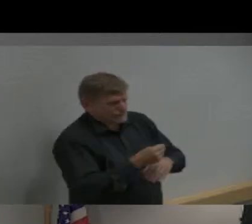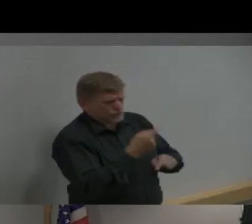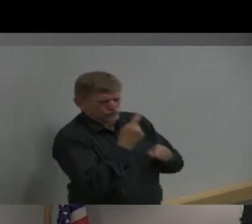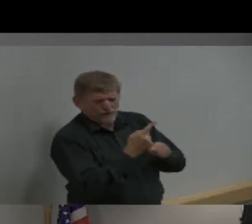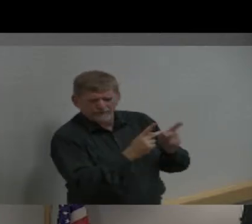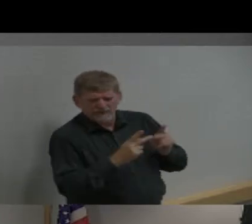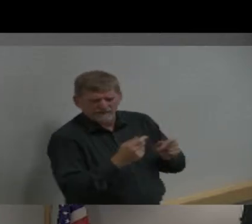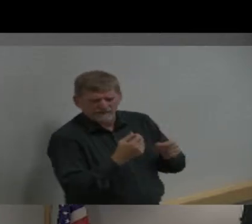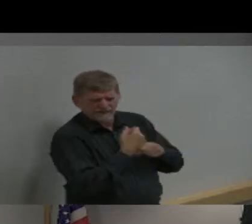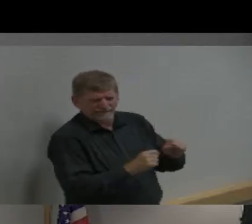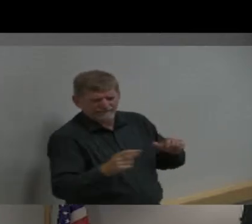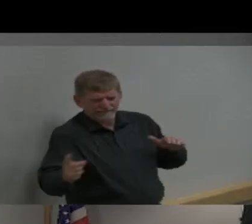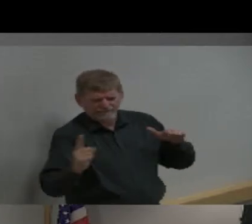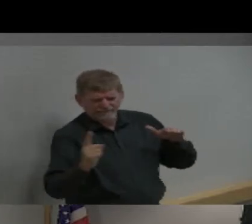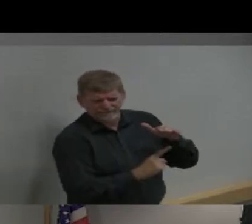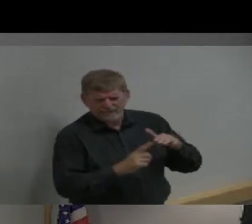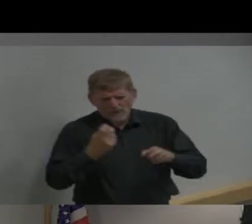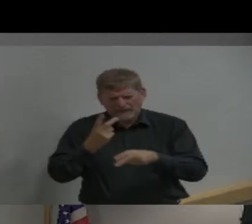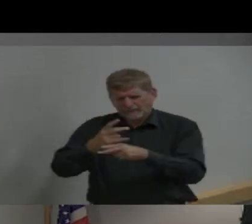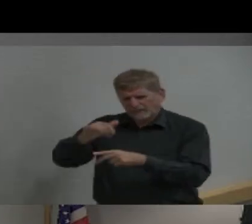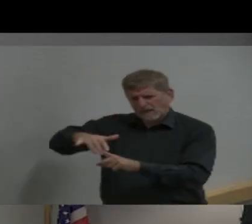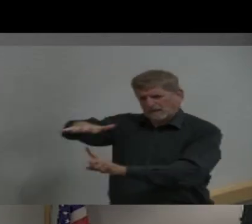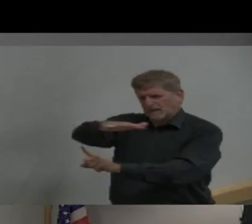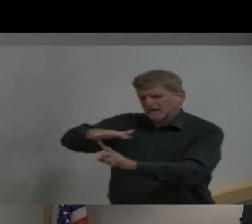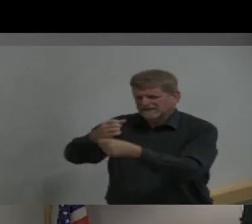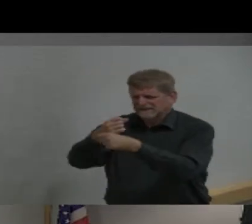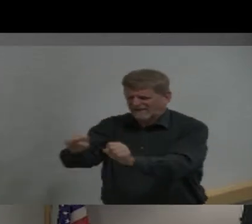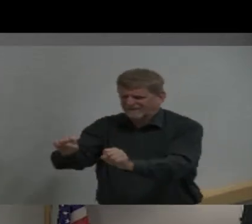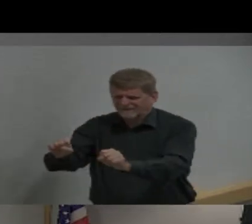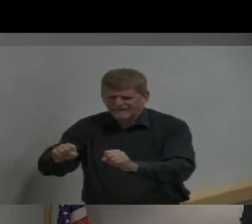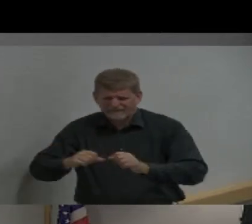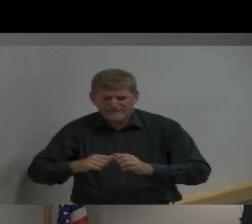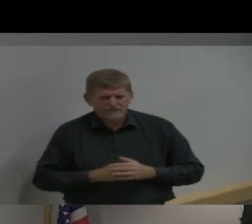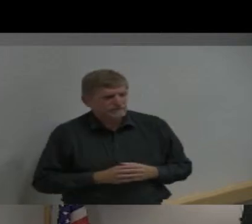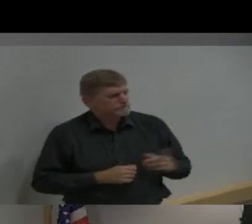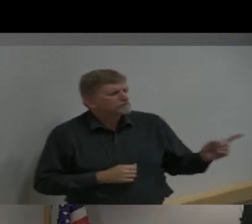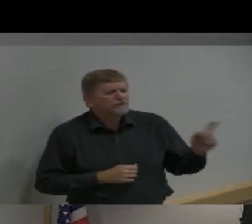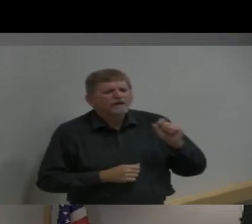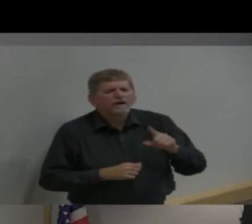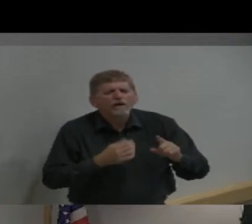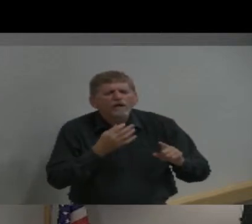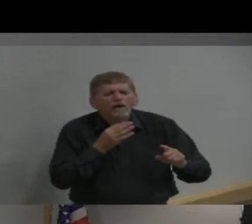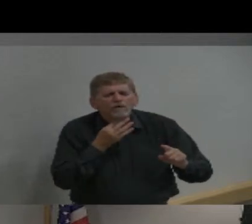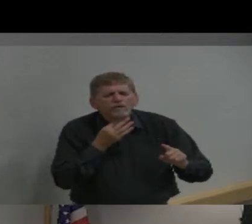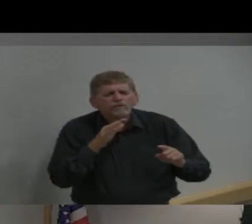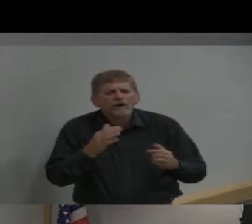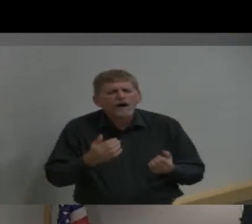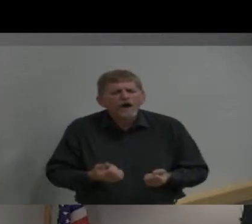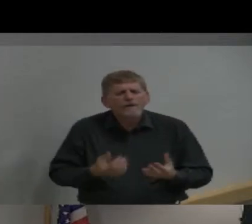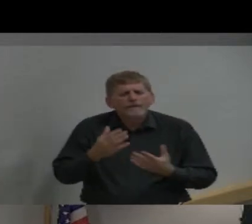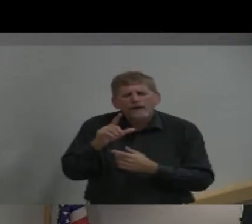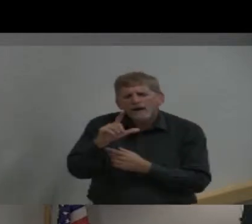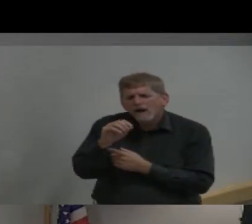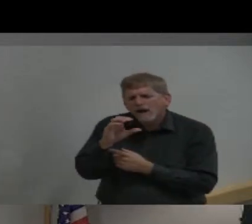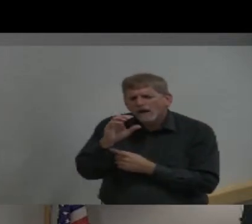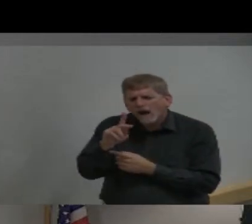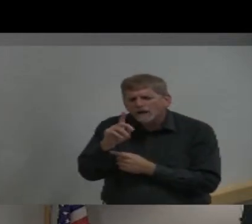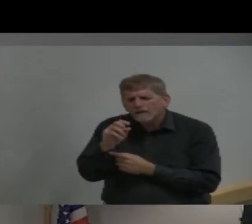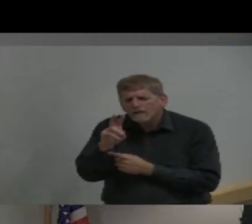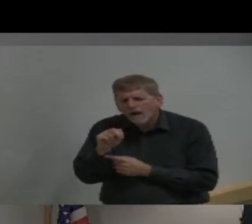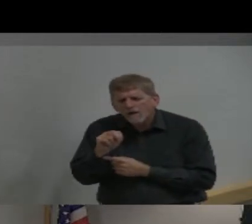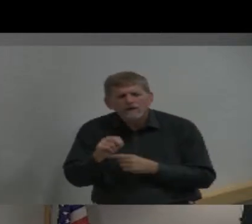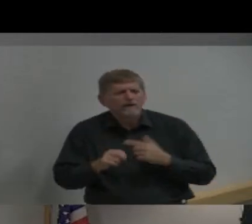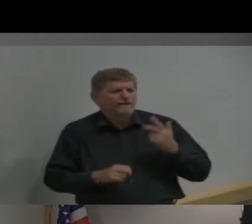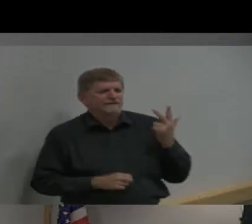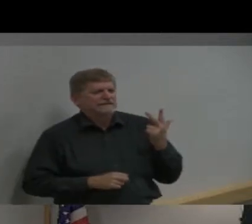that area as safe as possible. How many are on lockdown? Oh, thank you. 3 houses are in large-scale quarantine currently. And